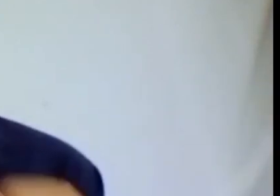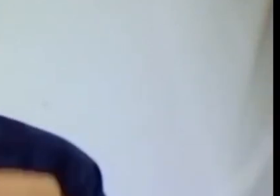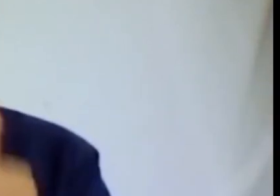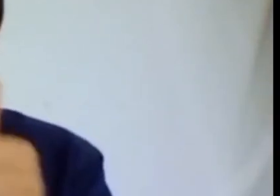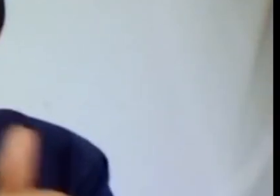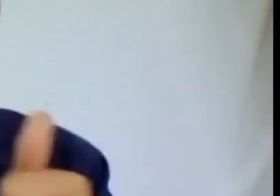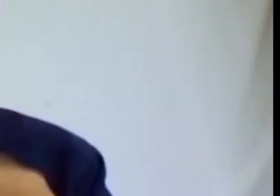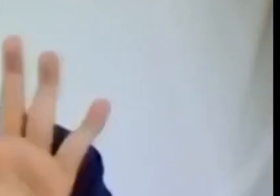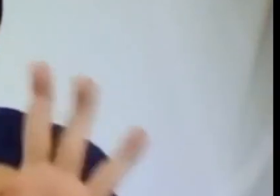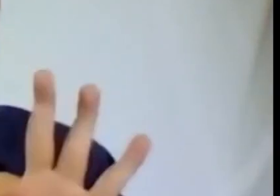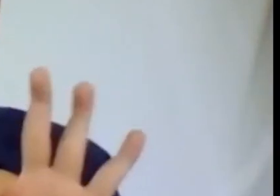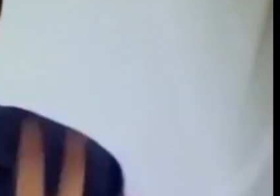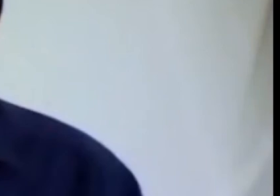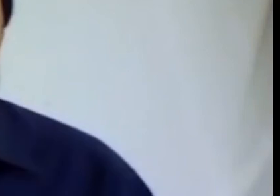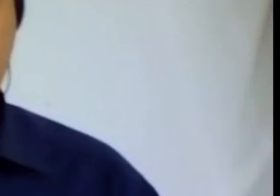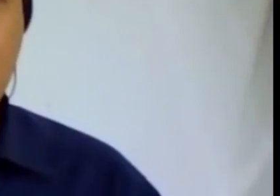Okay.